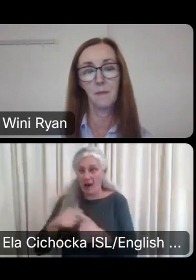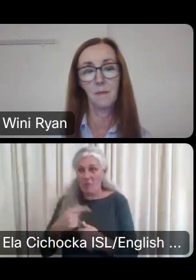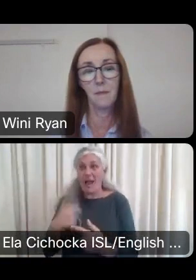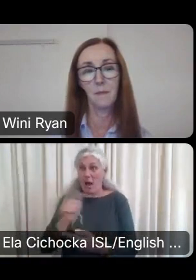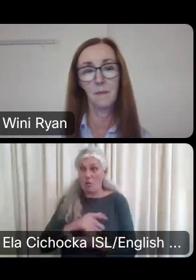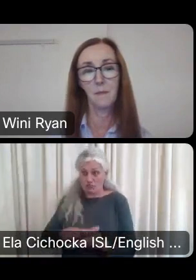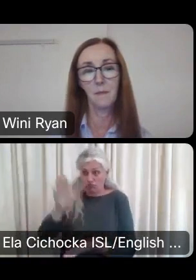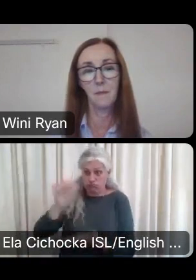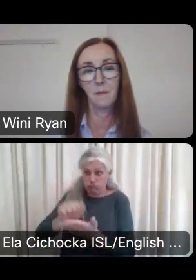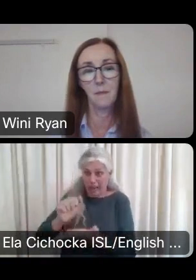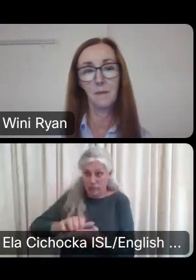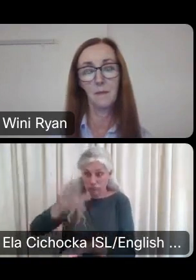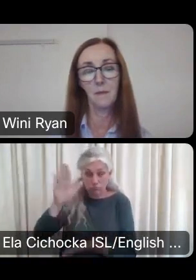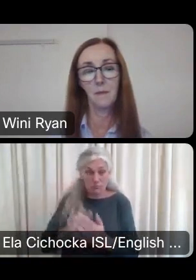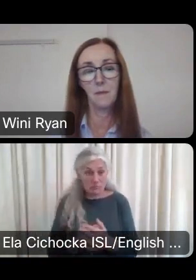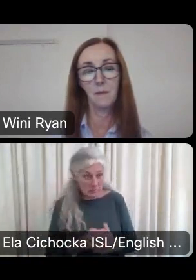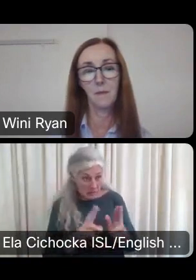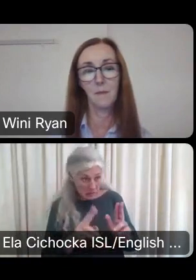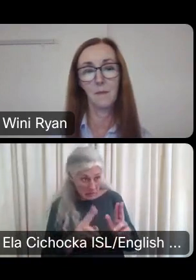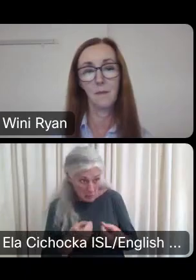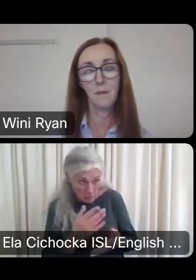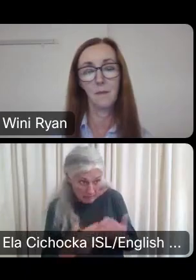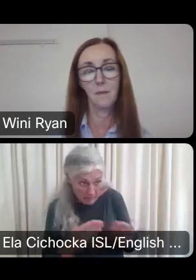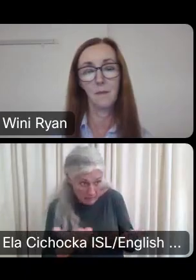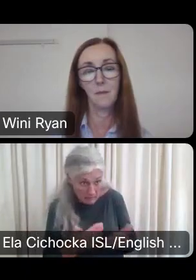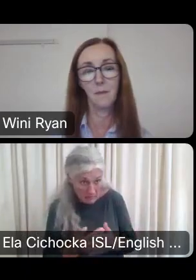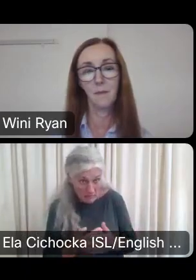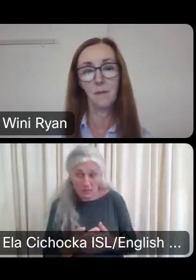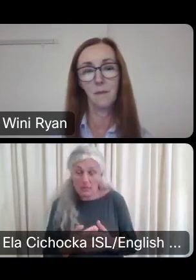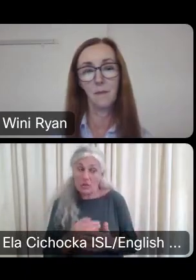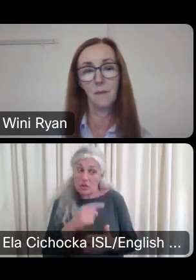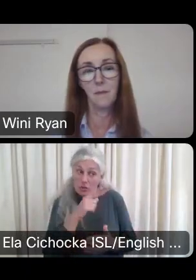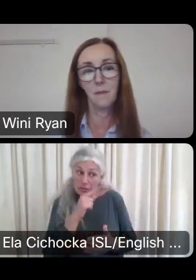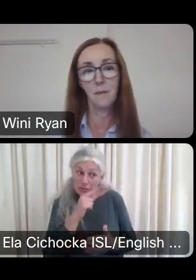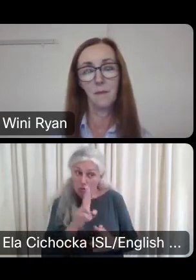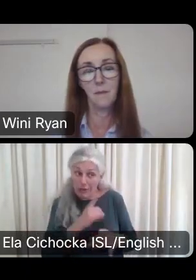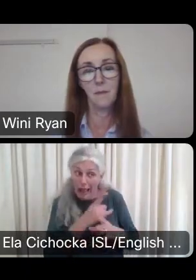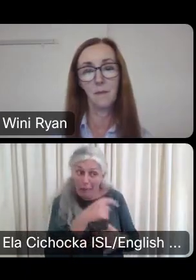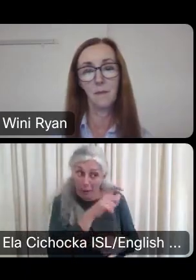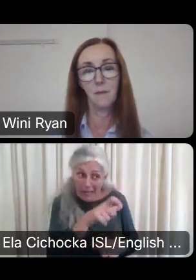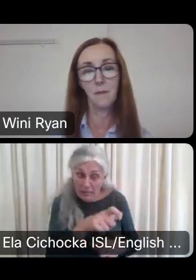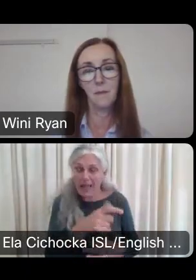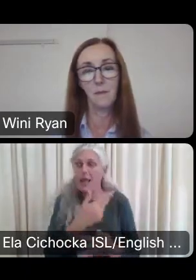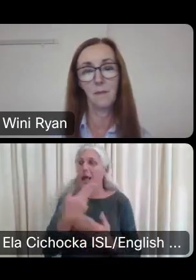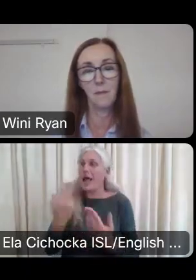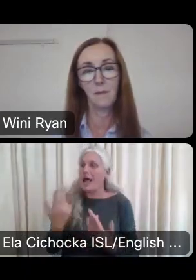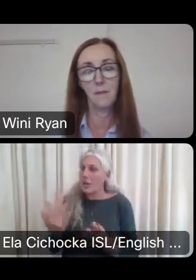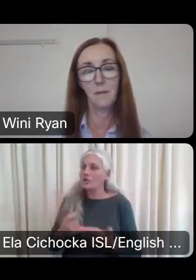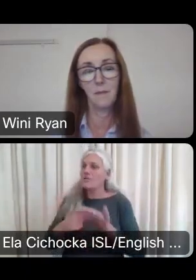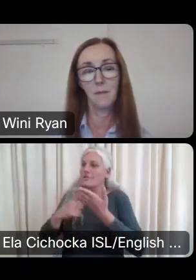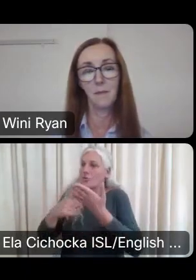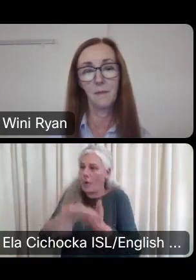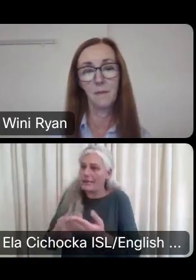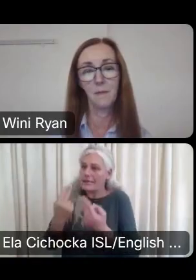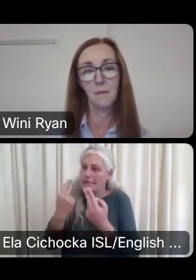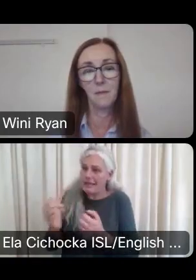do something illegal? No. Are you saying we shouldn't help our customers? The law requires that I answer no. We're supposed to help people.